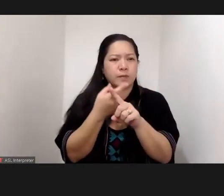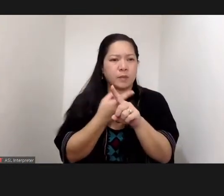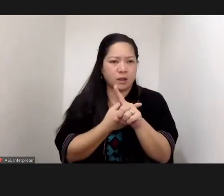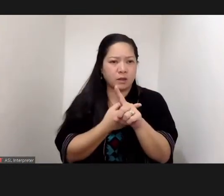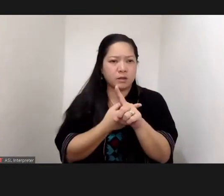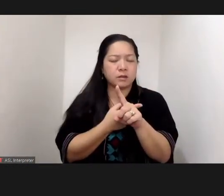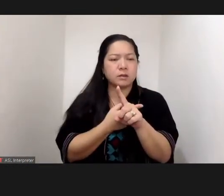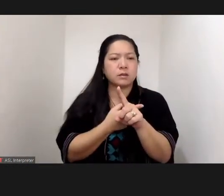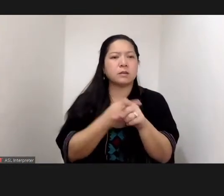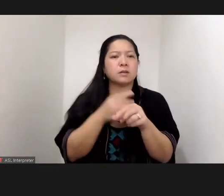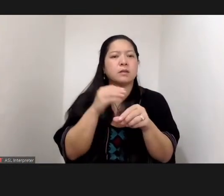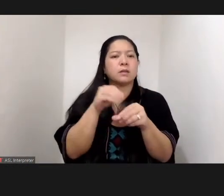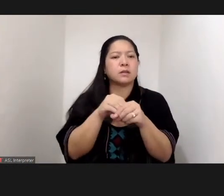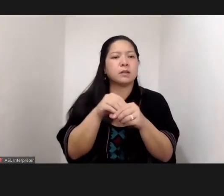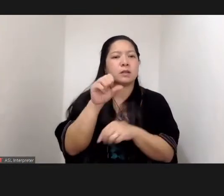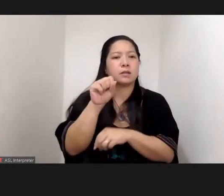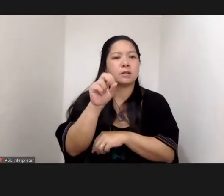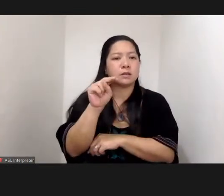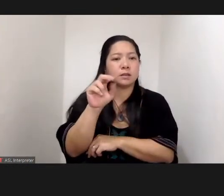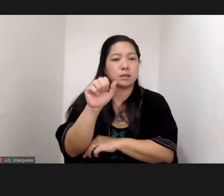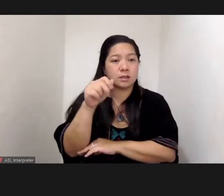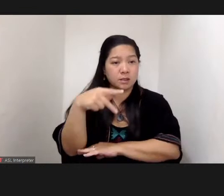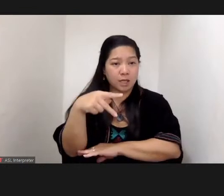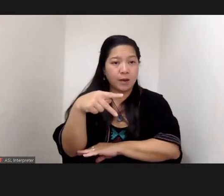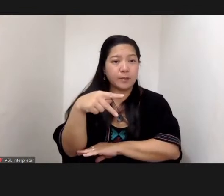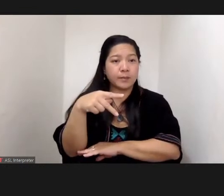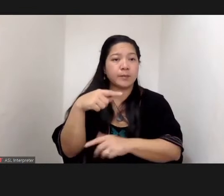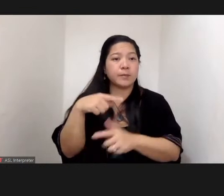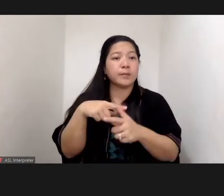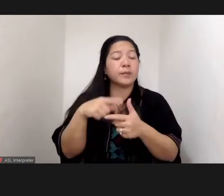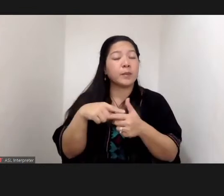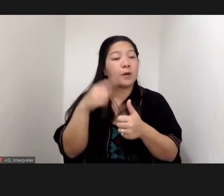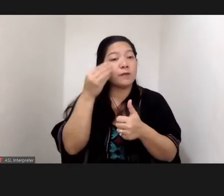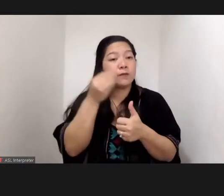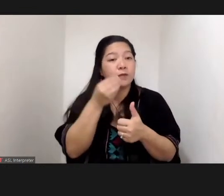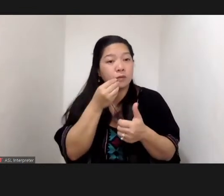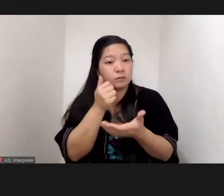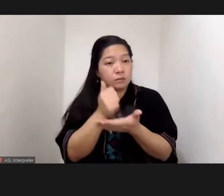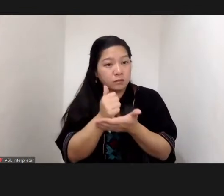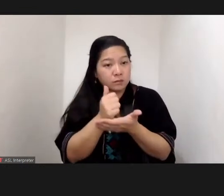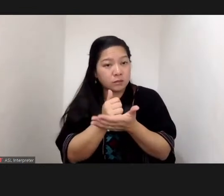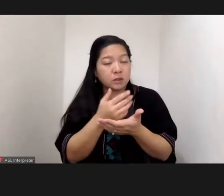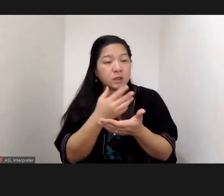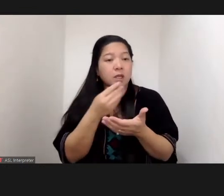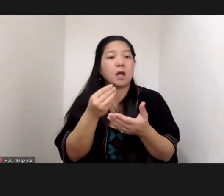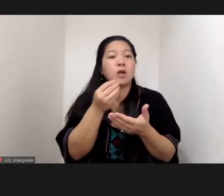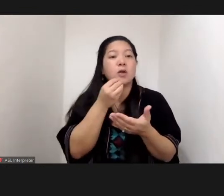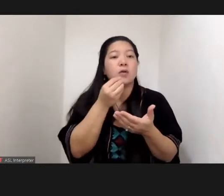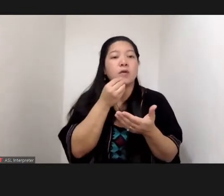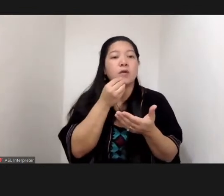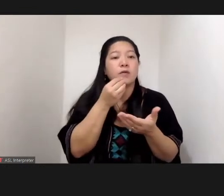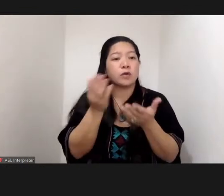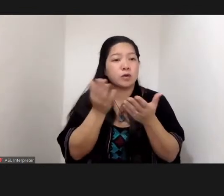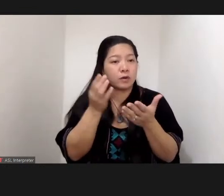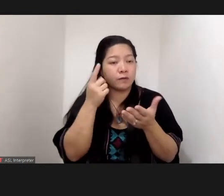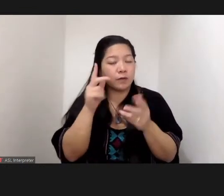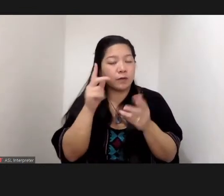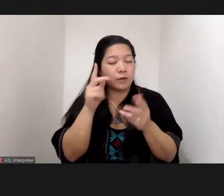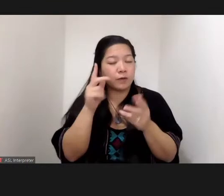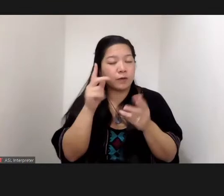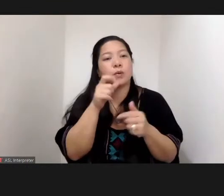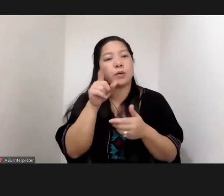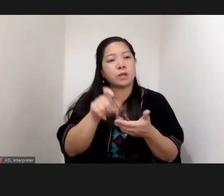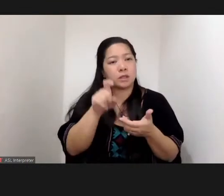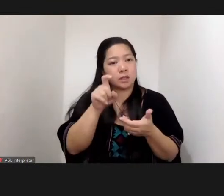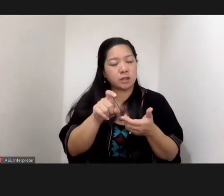in SNAP allotments that ensured local food stability when many were furloughed